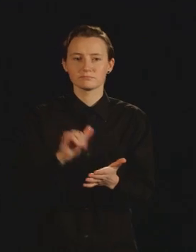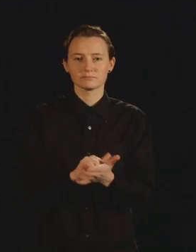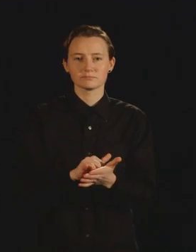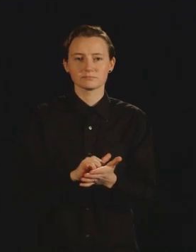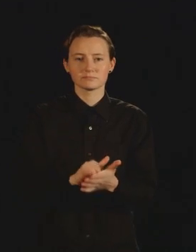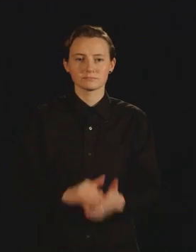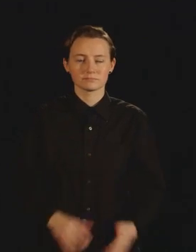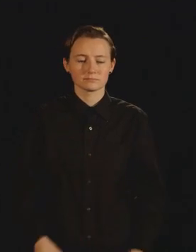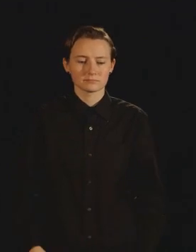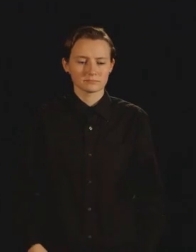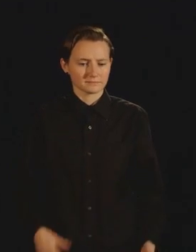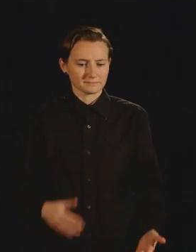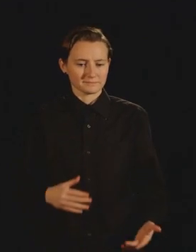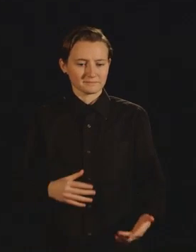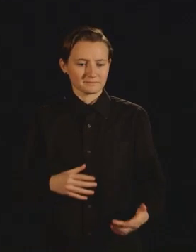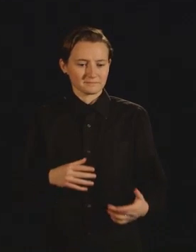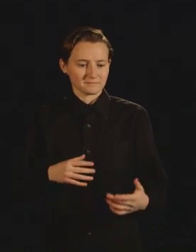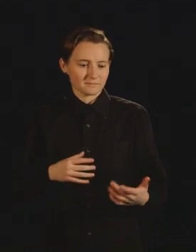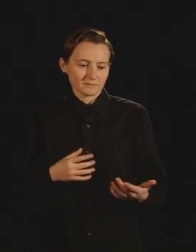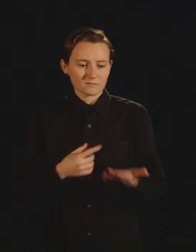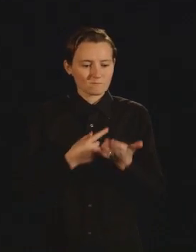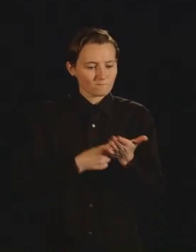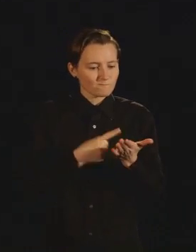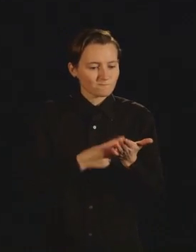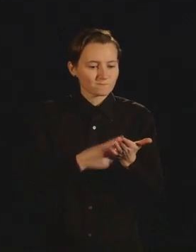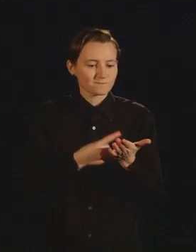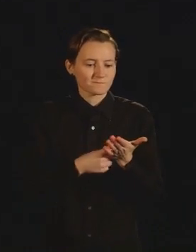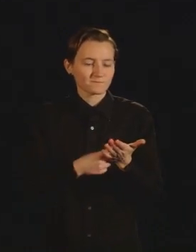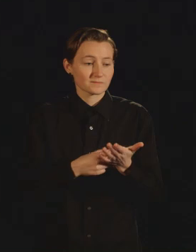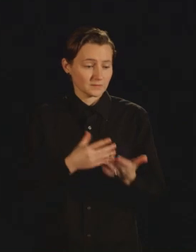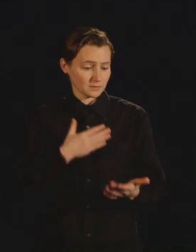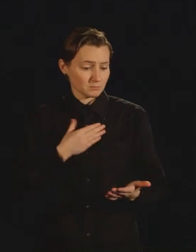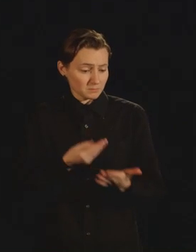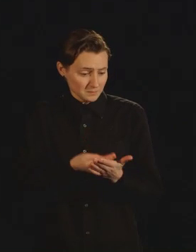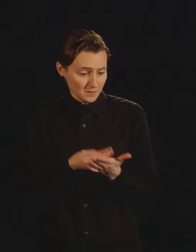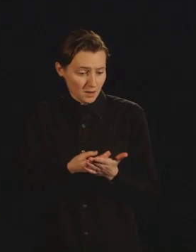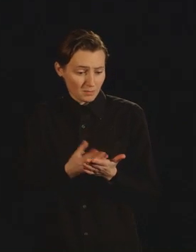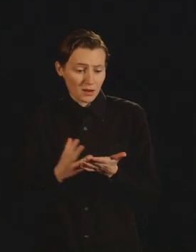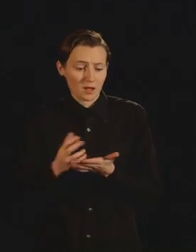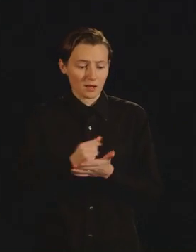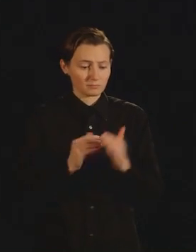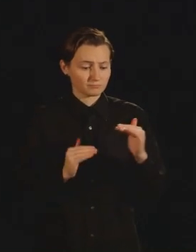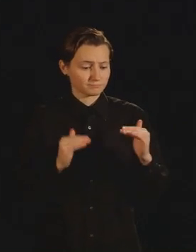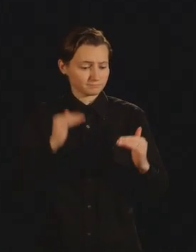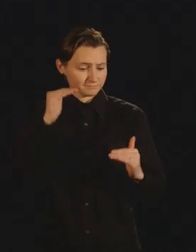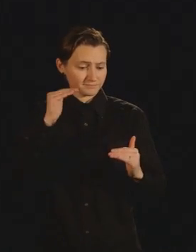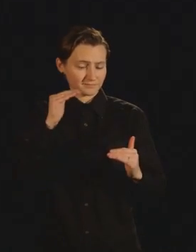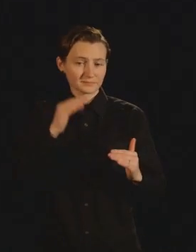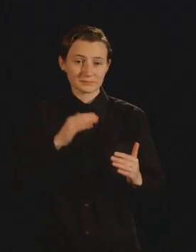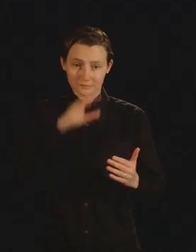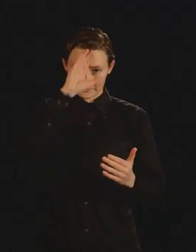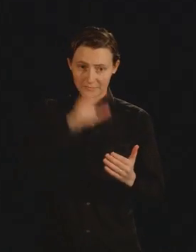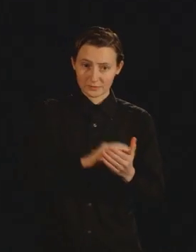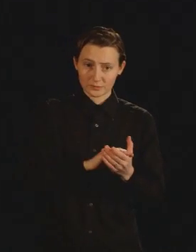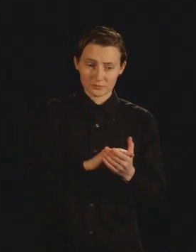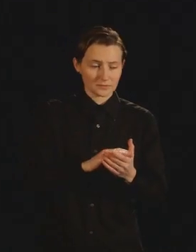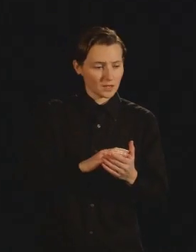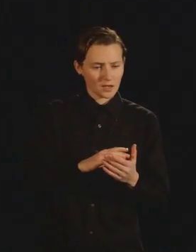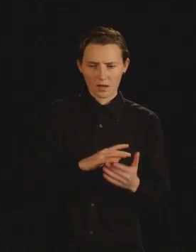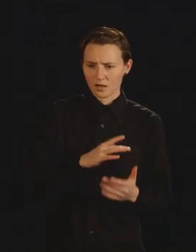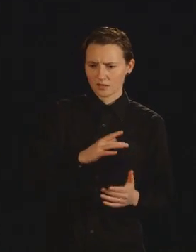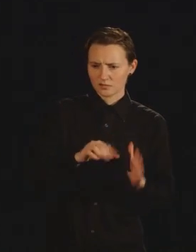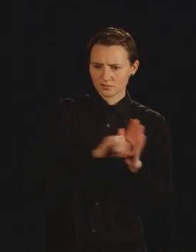I've navigated the tensions in my own home as my income exceeded my husband's, and I watched the impact on his esteem